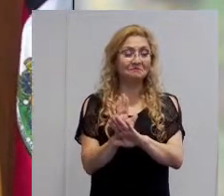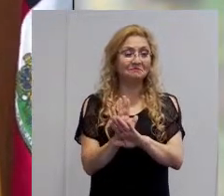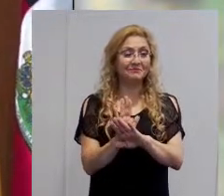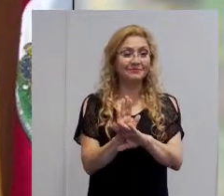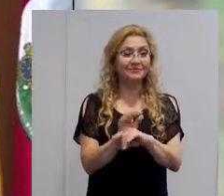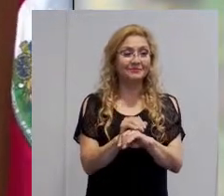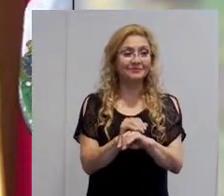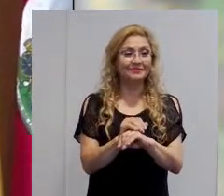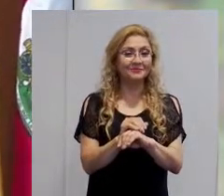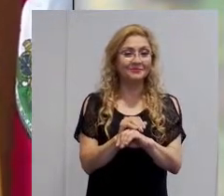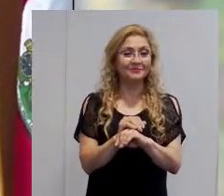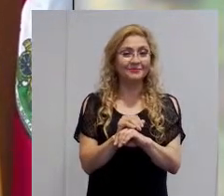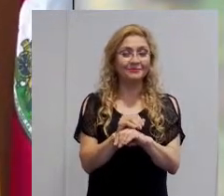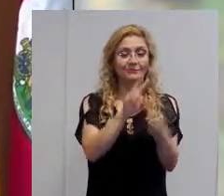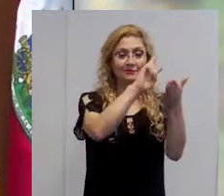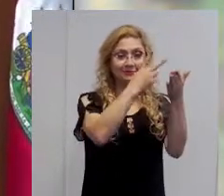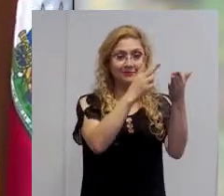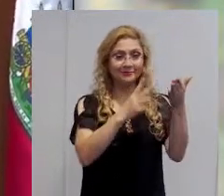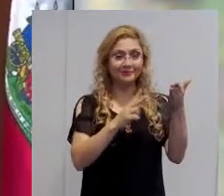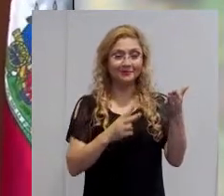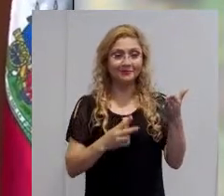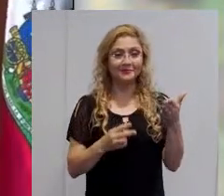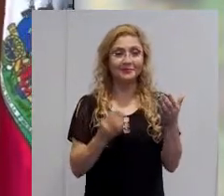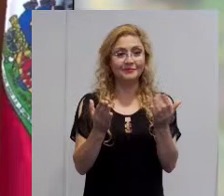Speaking in an indigenous language.